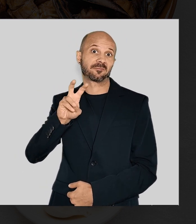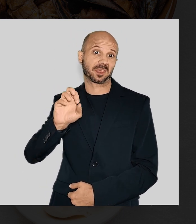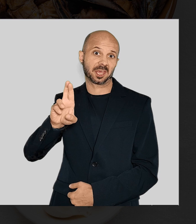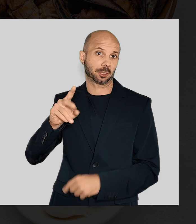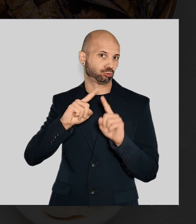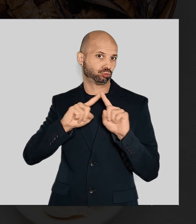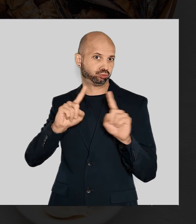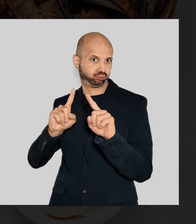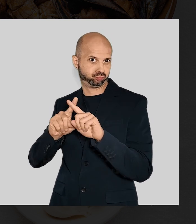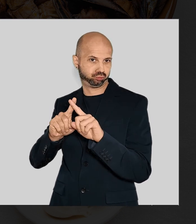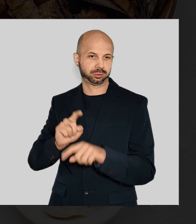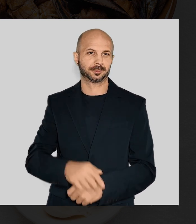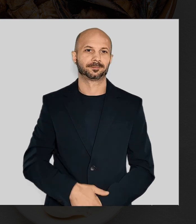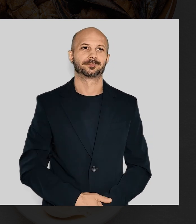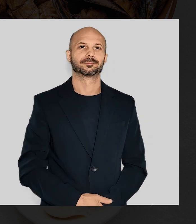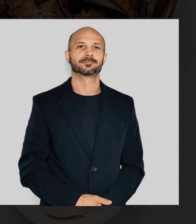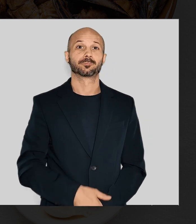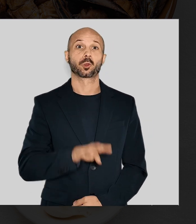4 mantis shrimps,